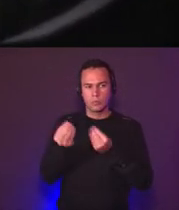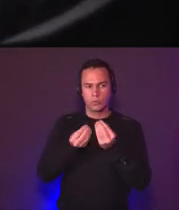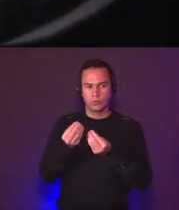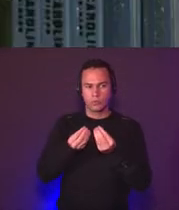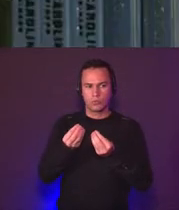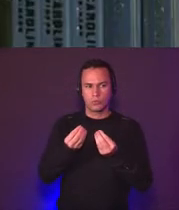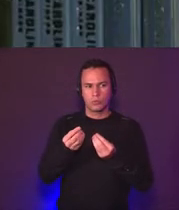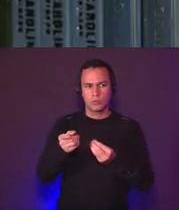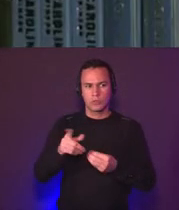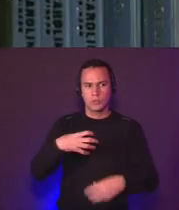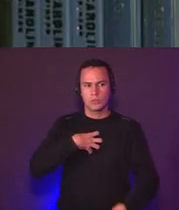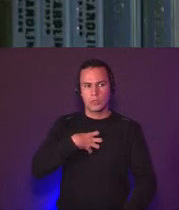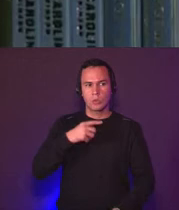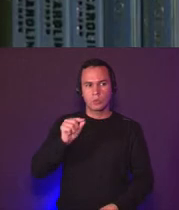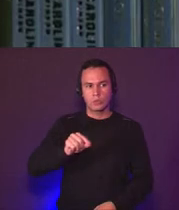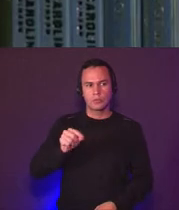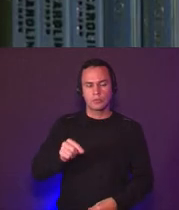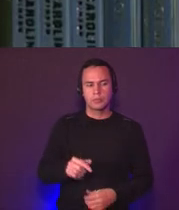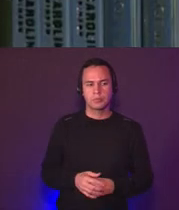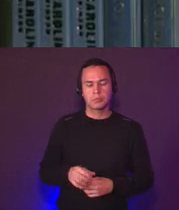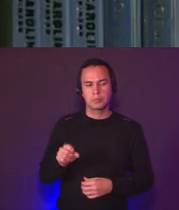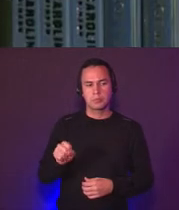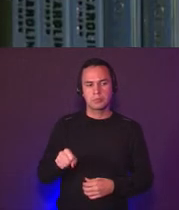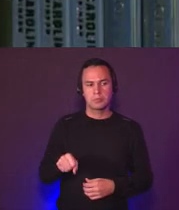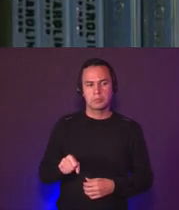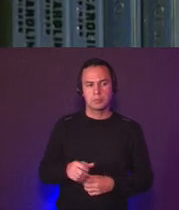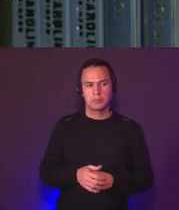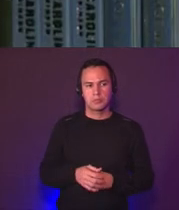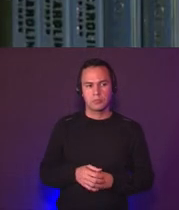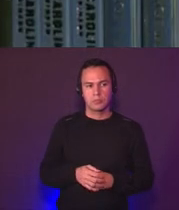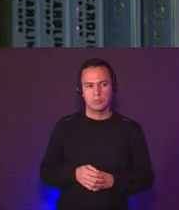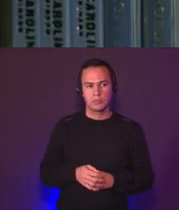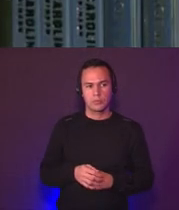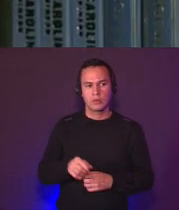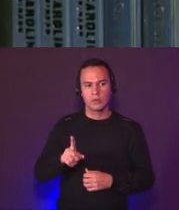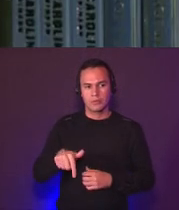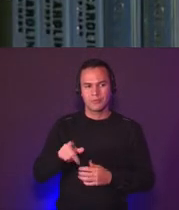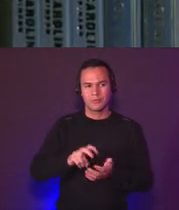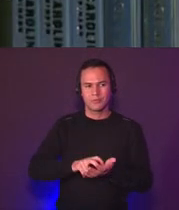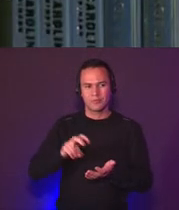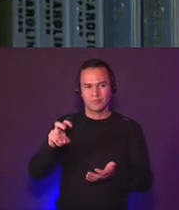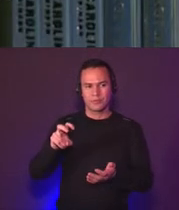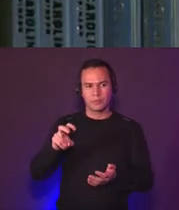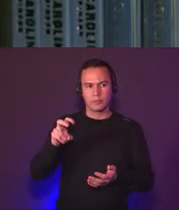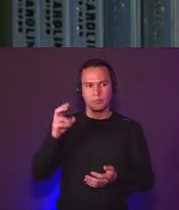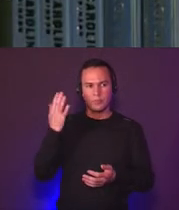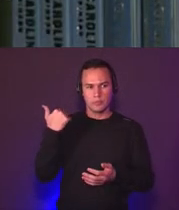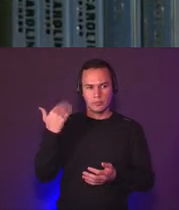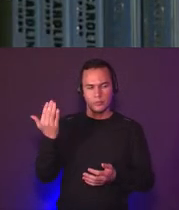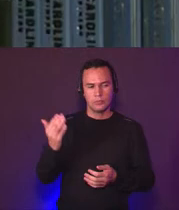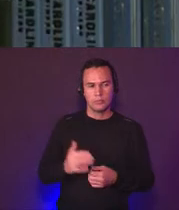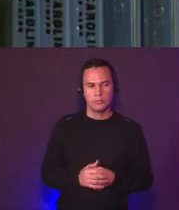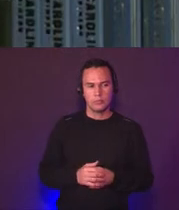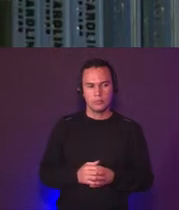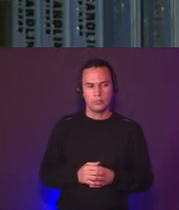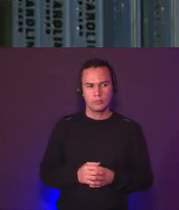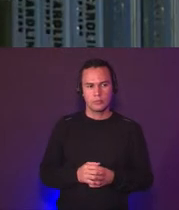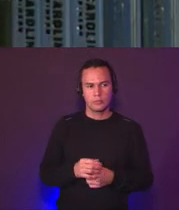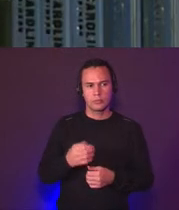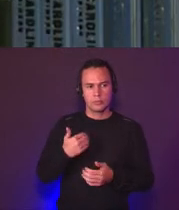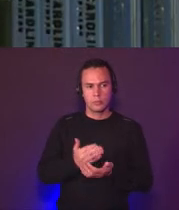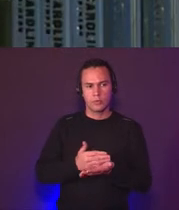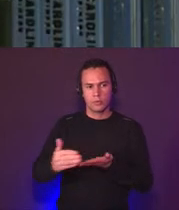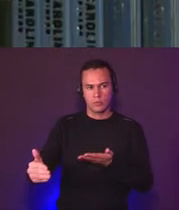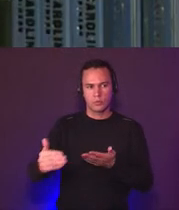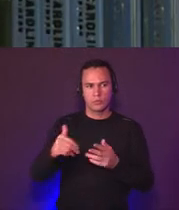what was happening here? Right. The riot happened. It started on a Sunday morning, very early. And on Wednesday, Derek Daniels, who had